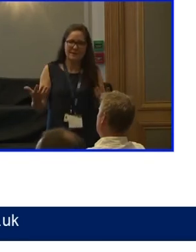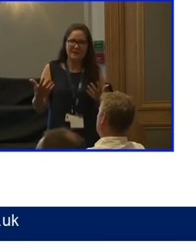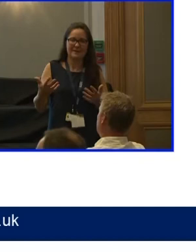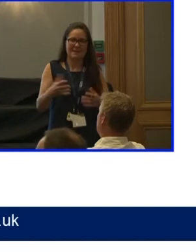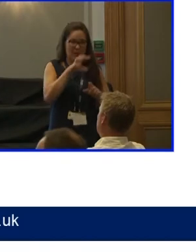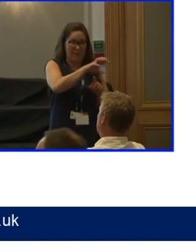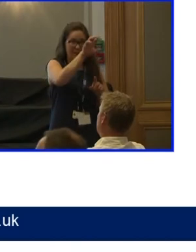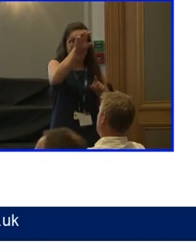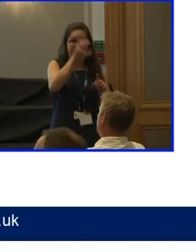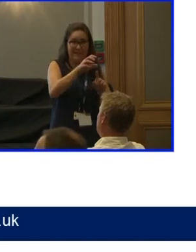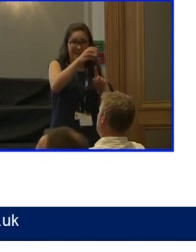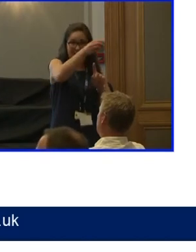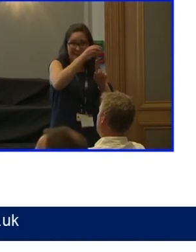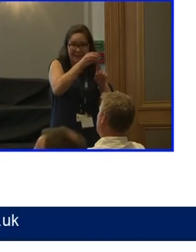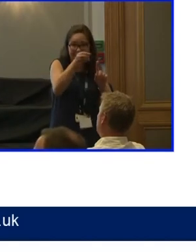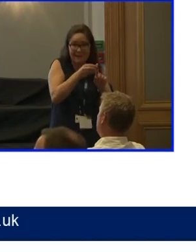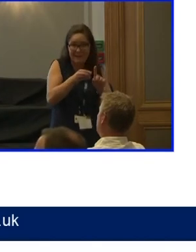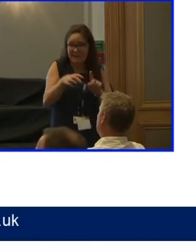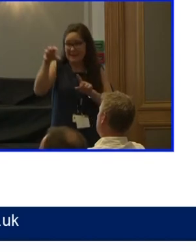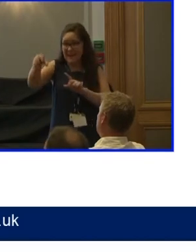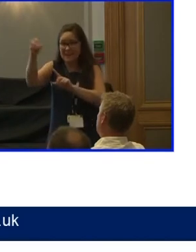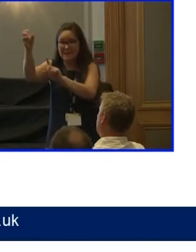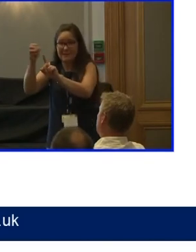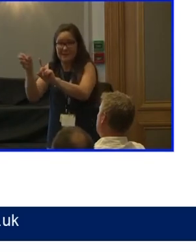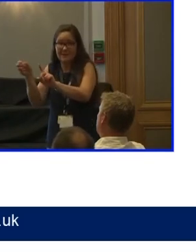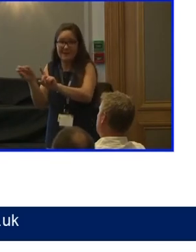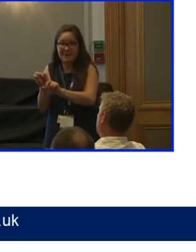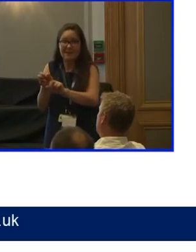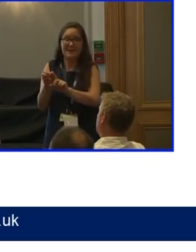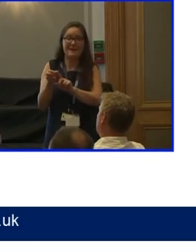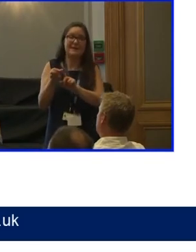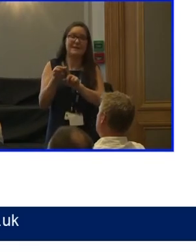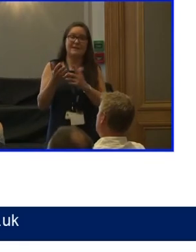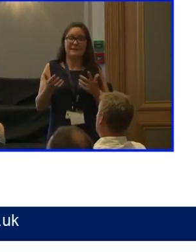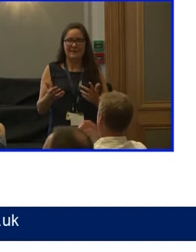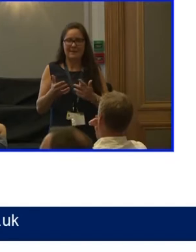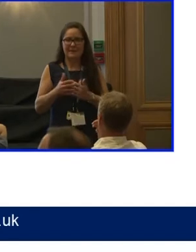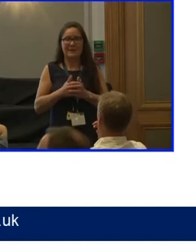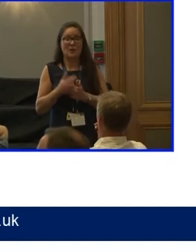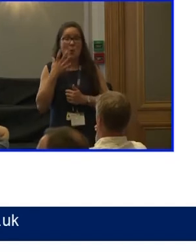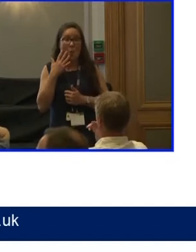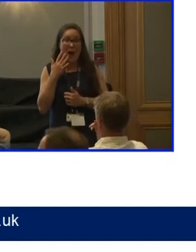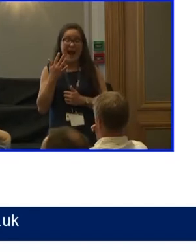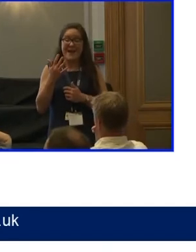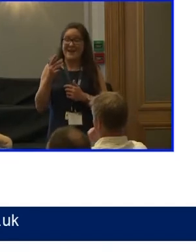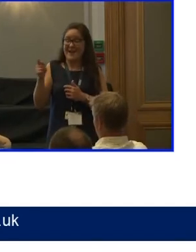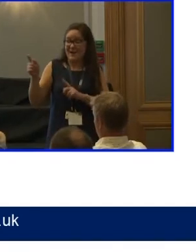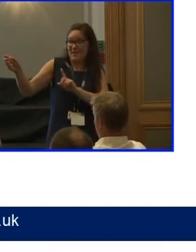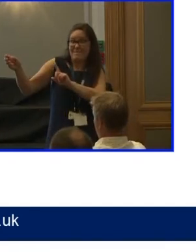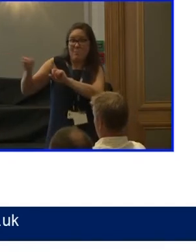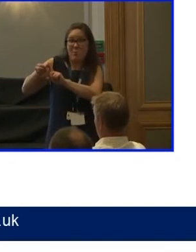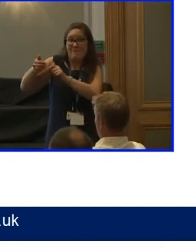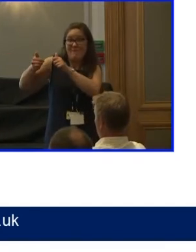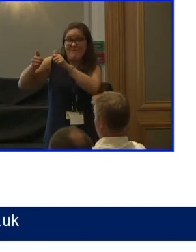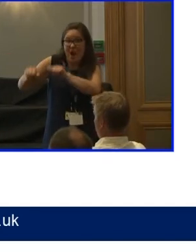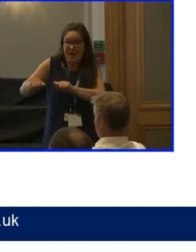or additional sites will be taken on board once initial recruitment has started. And it's only once that final patient who's been recruited has finished